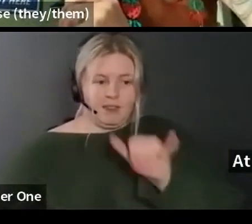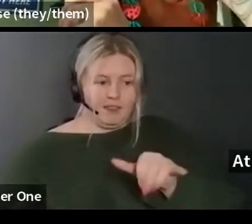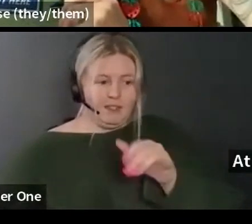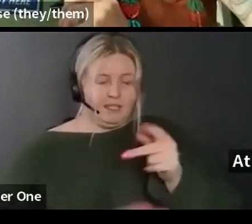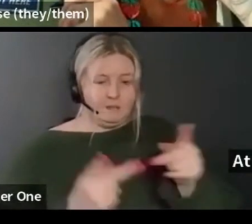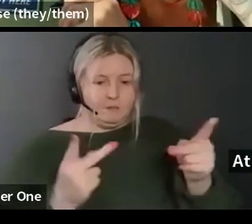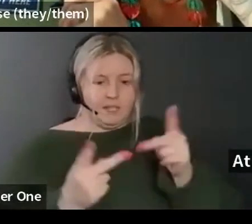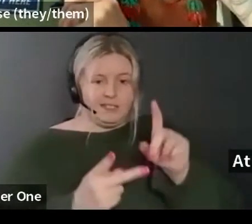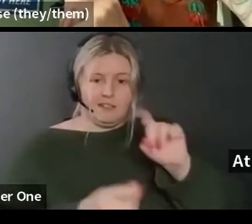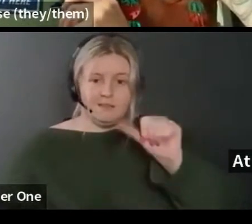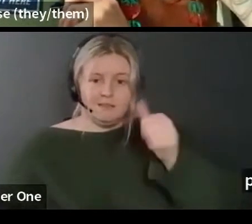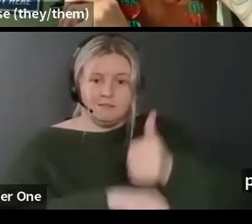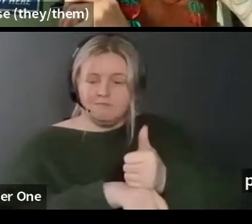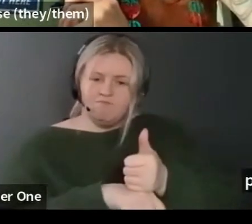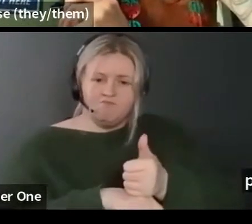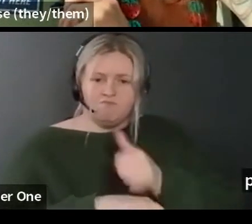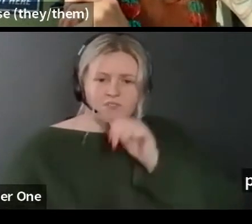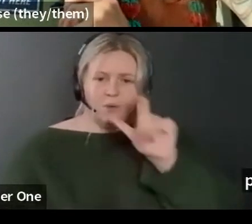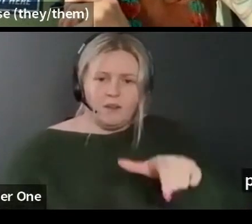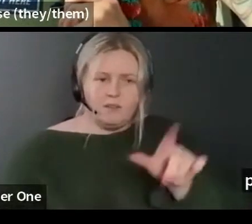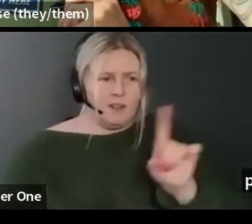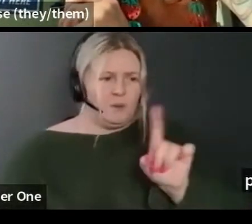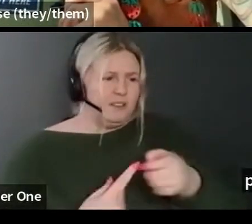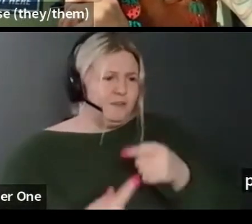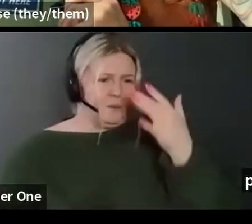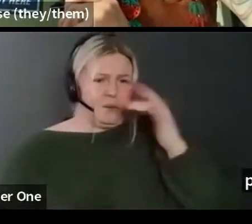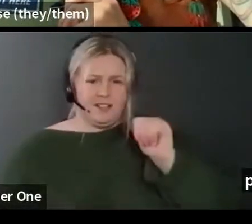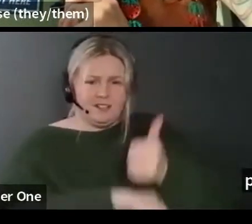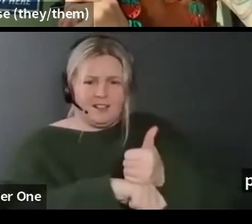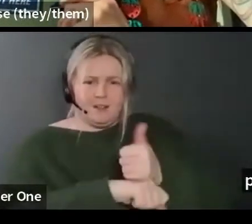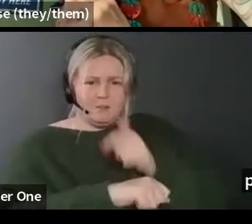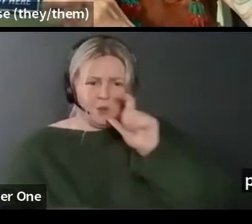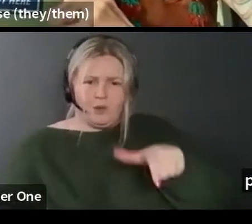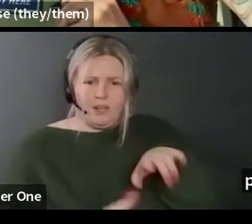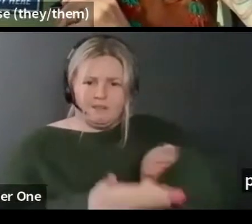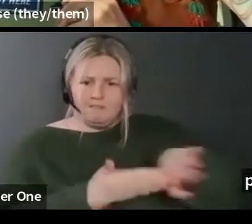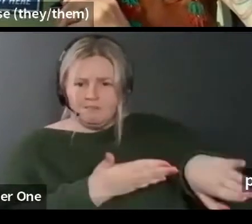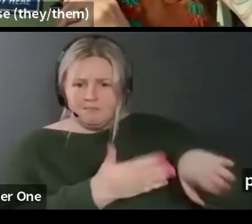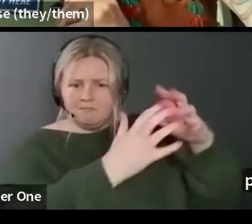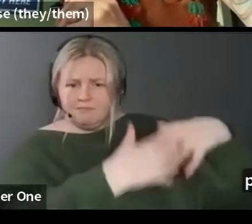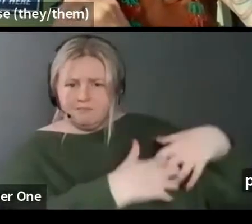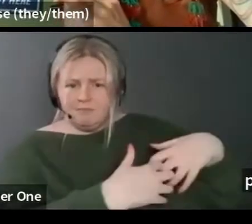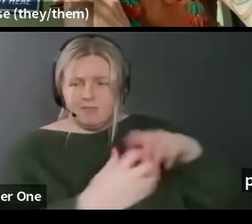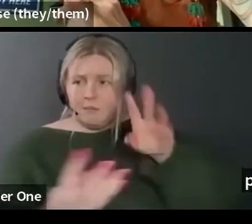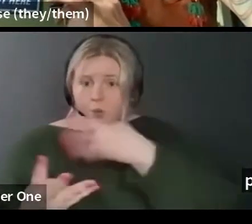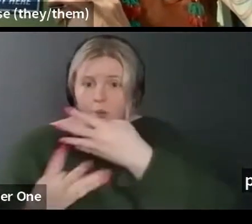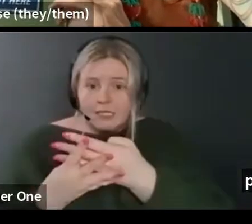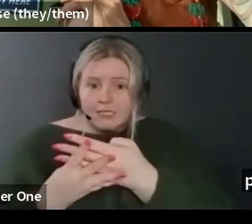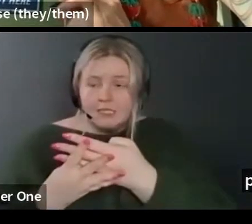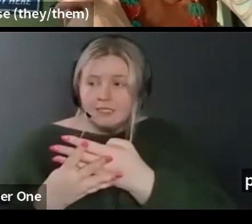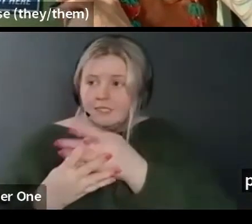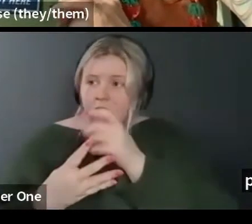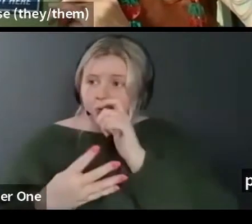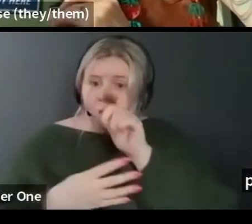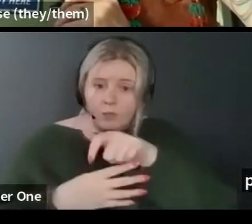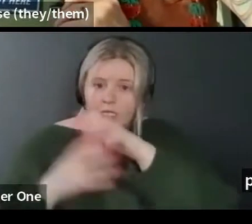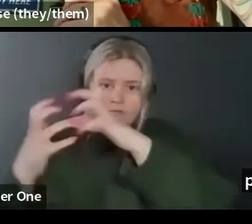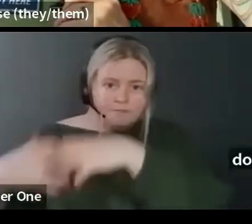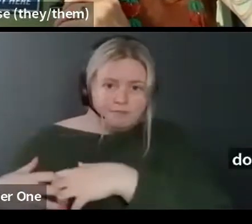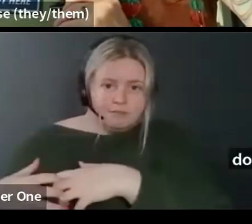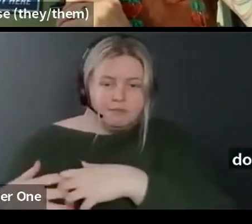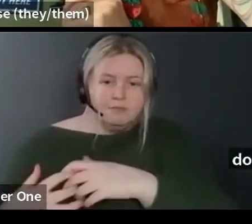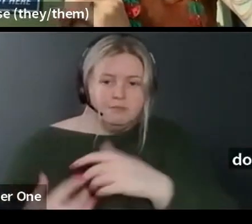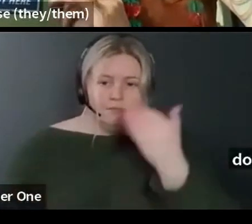to exist? Like where did that come from? These institutions just started right now, you know? Like prisons, like they just started right now. They're just like a reform, you